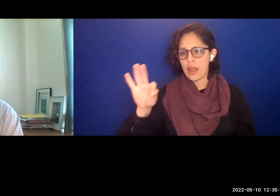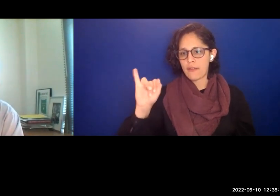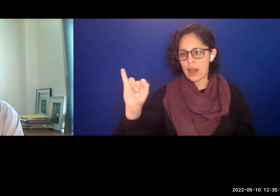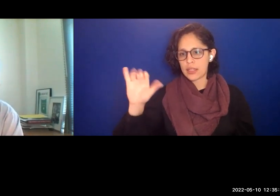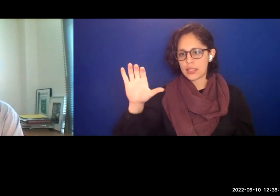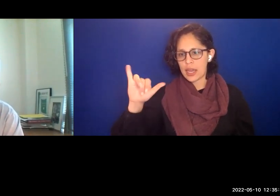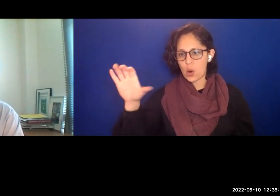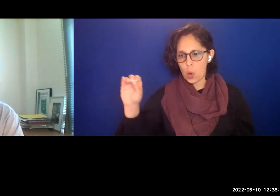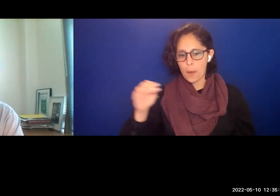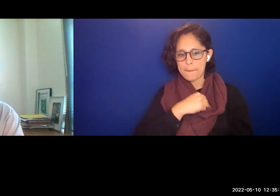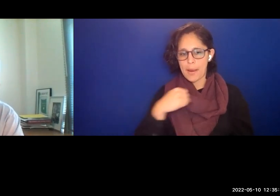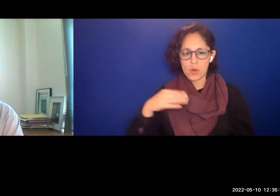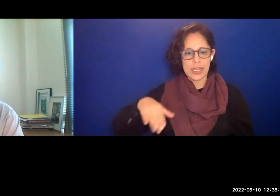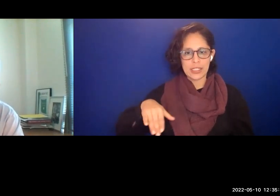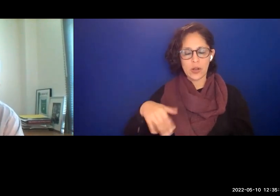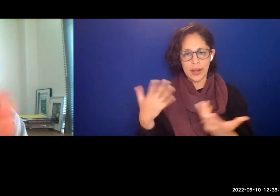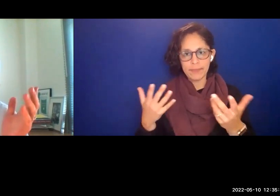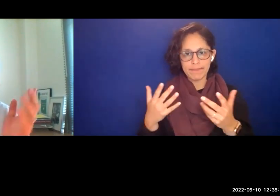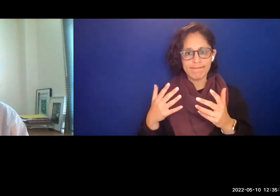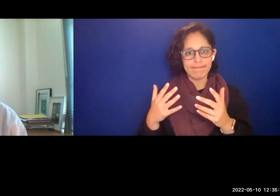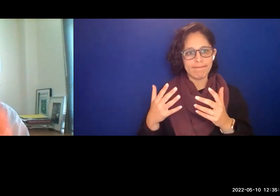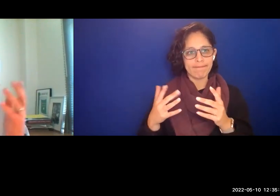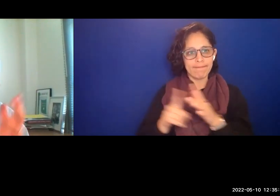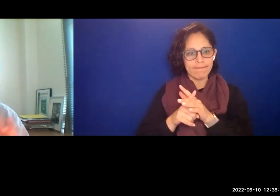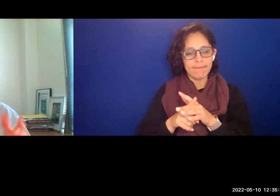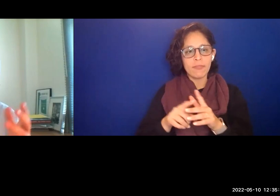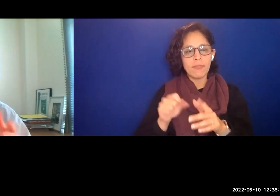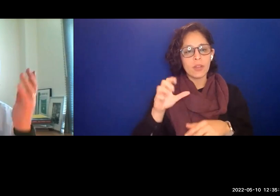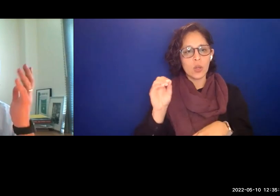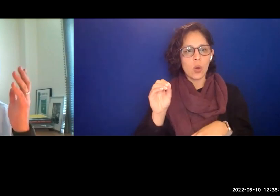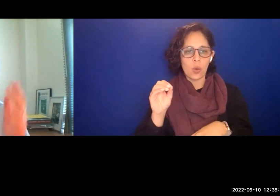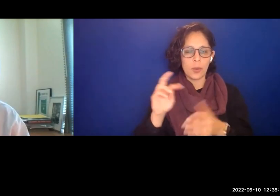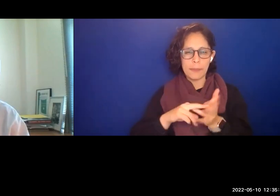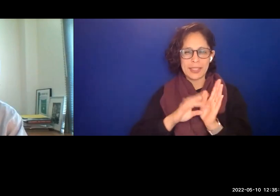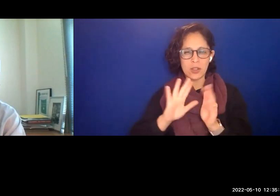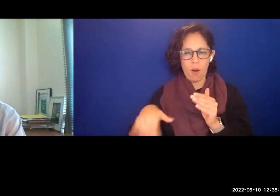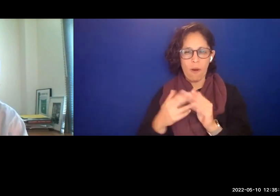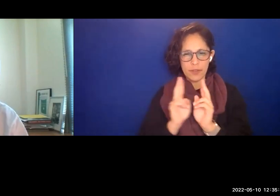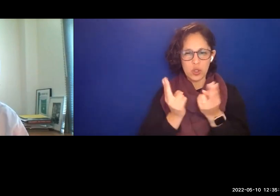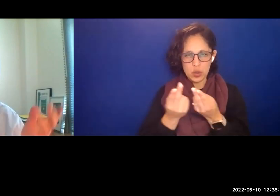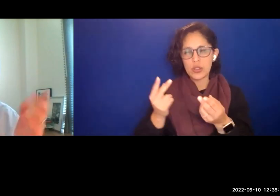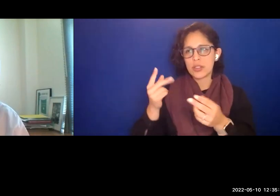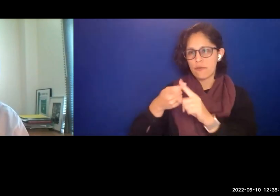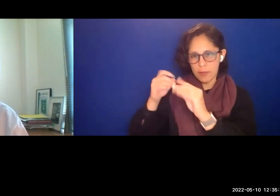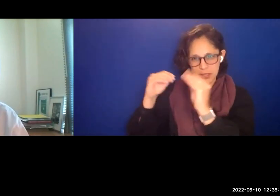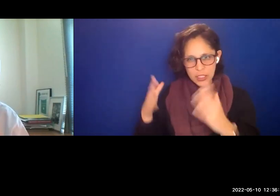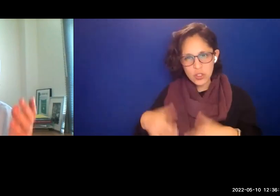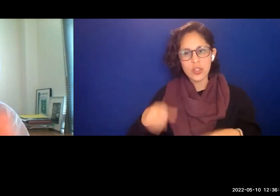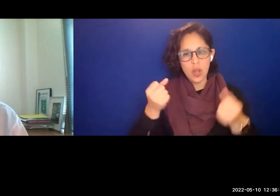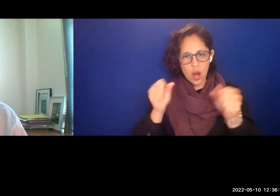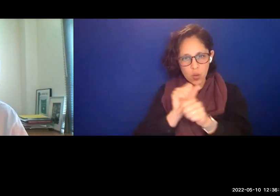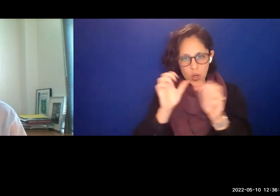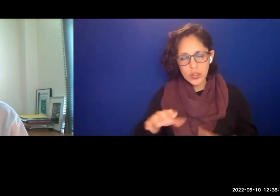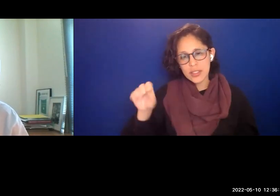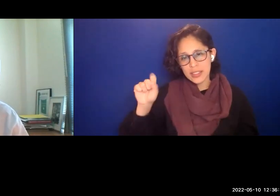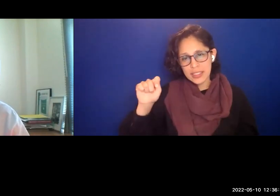federation. So our members, technically speaking, are the unions, and from the American Federation of Teachers to the auto workers to the steel workers, the postal